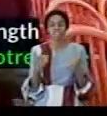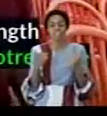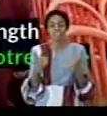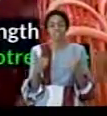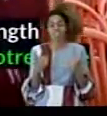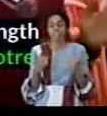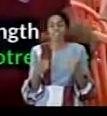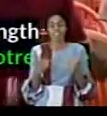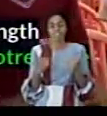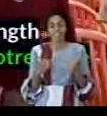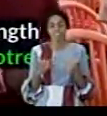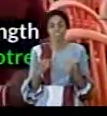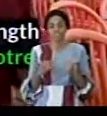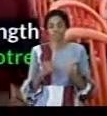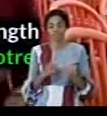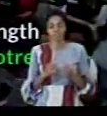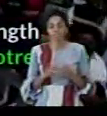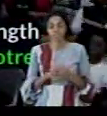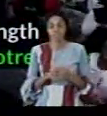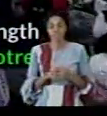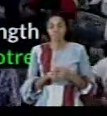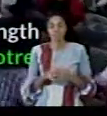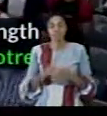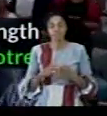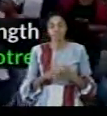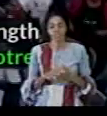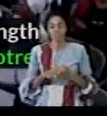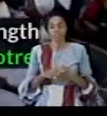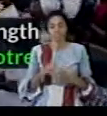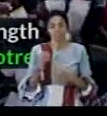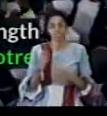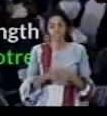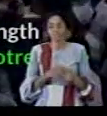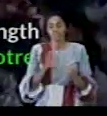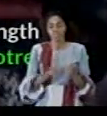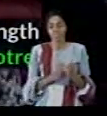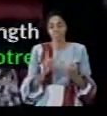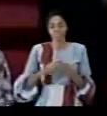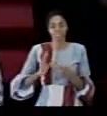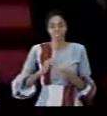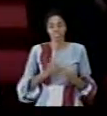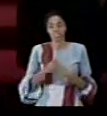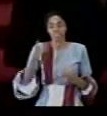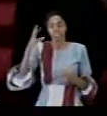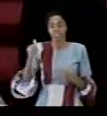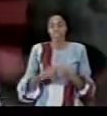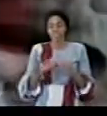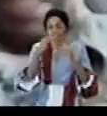Praise is to her God.